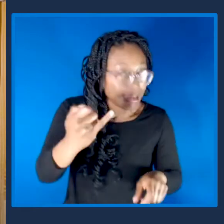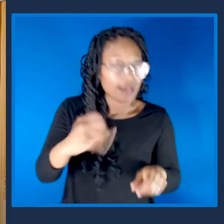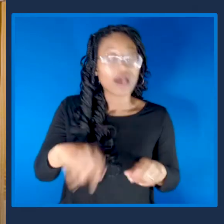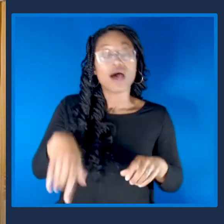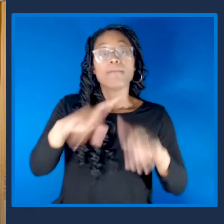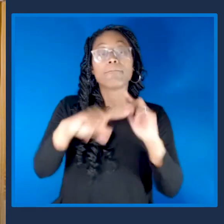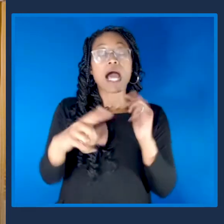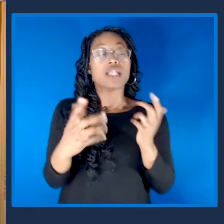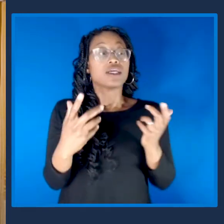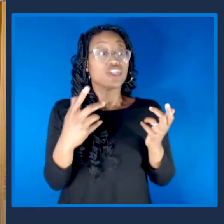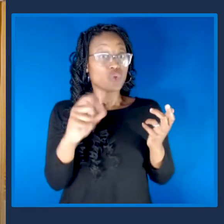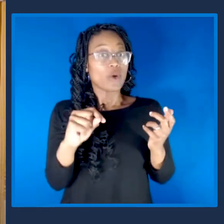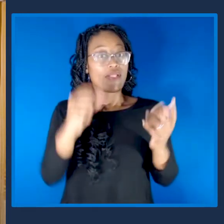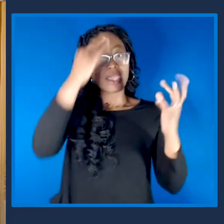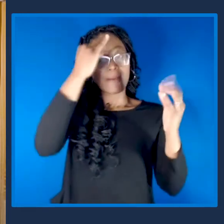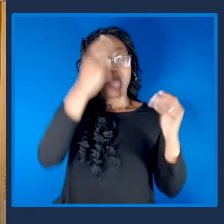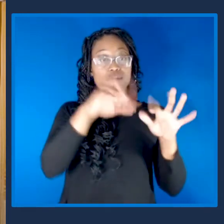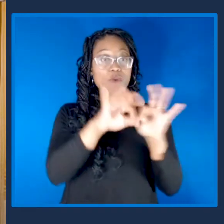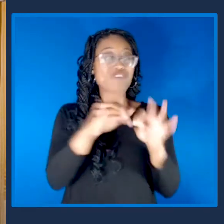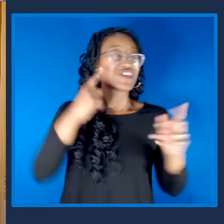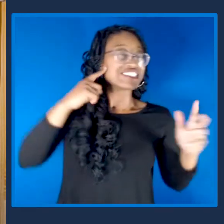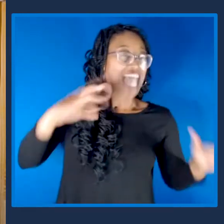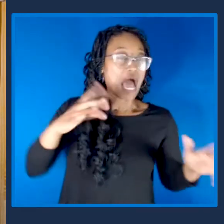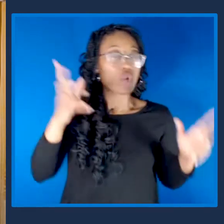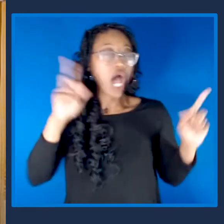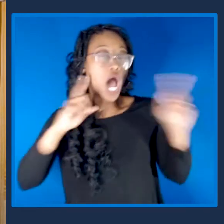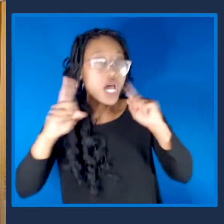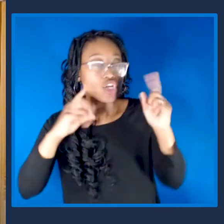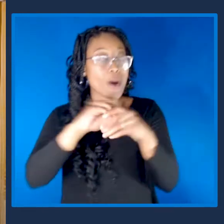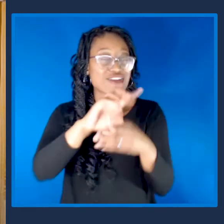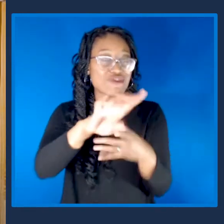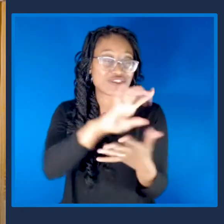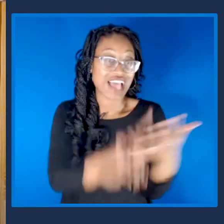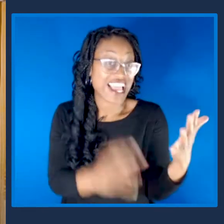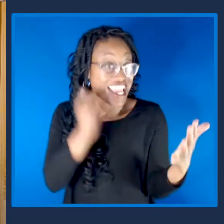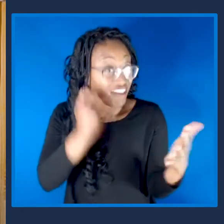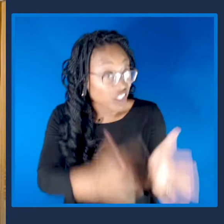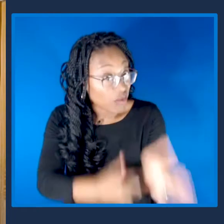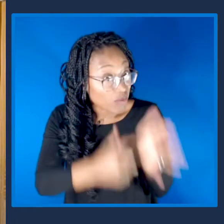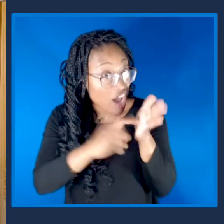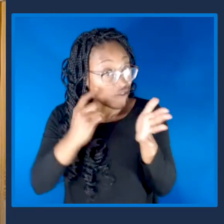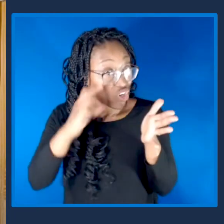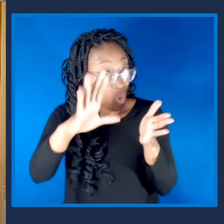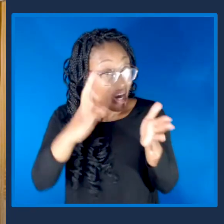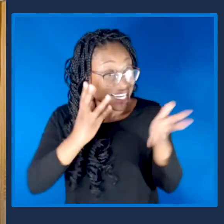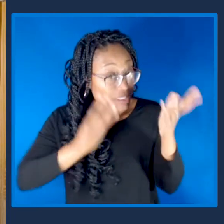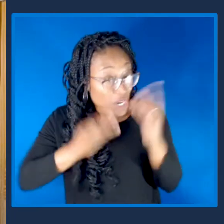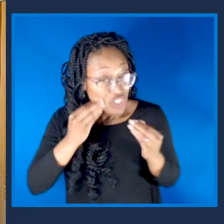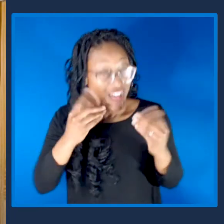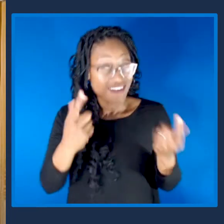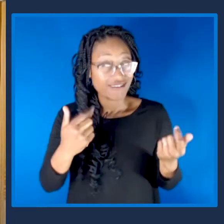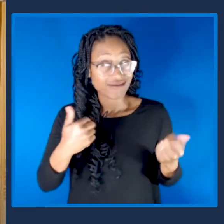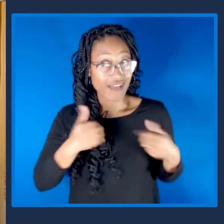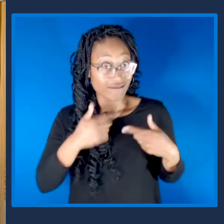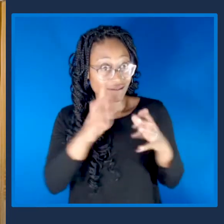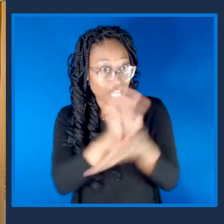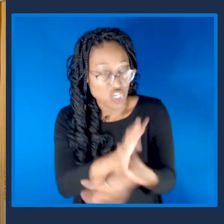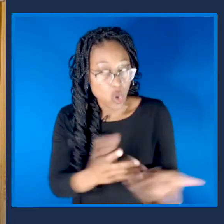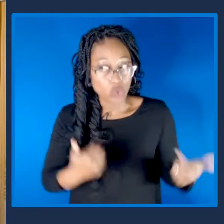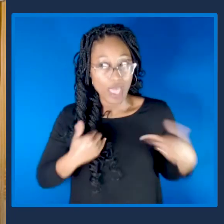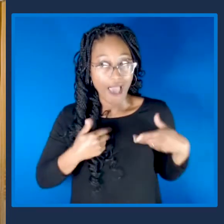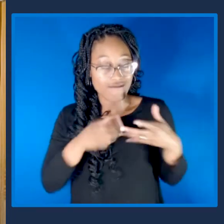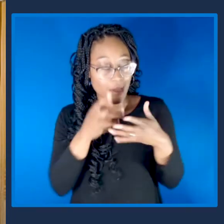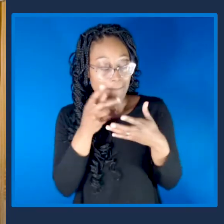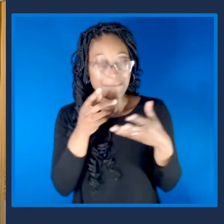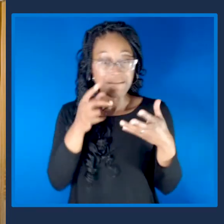that you consider the importance of sound and audio in your design. If it is an essential part of the experience, there's video or there's meaning